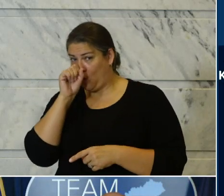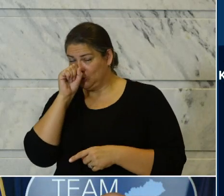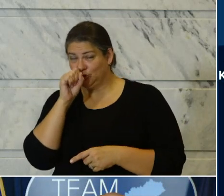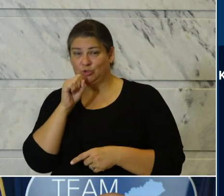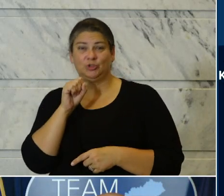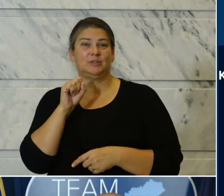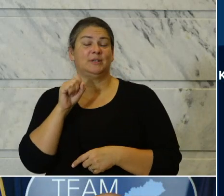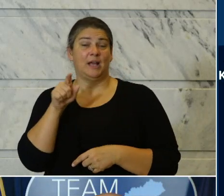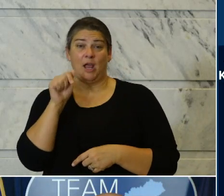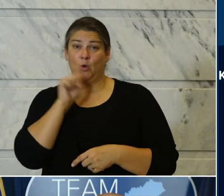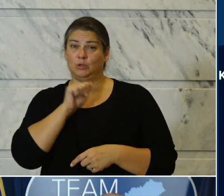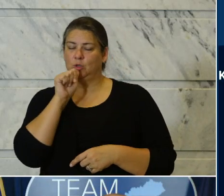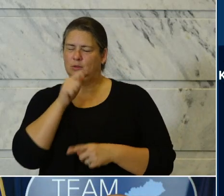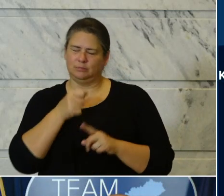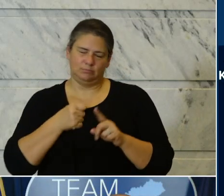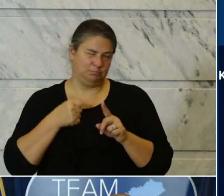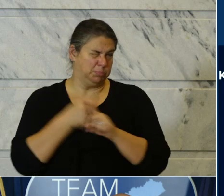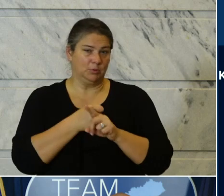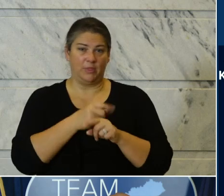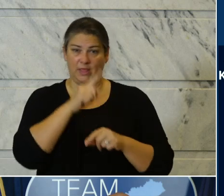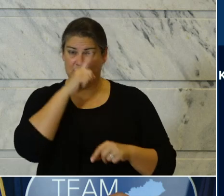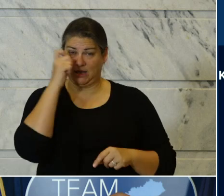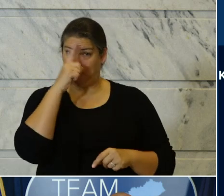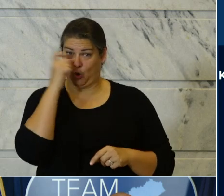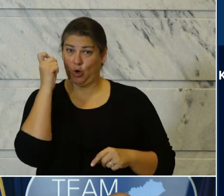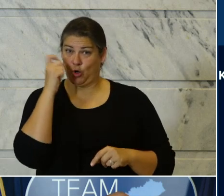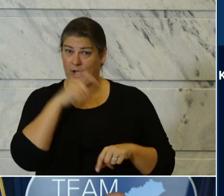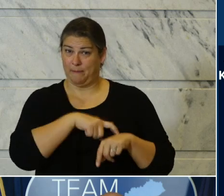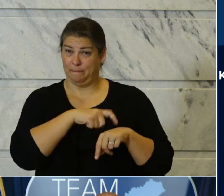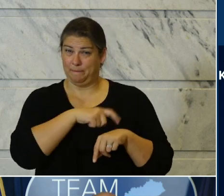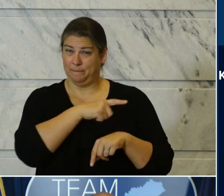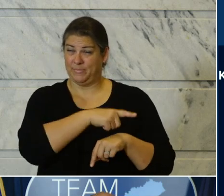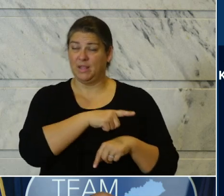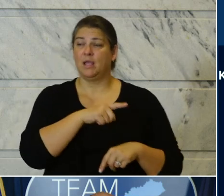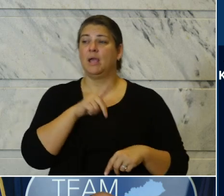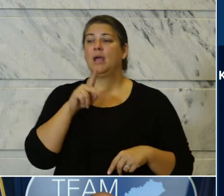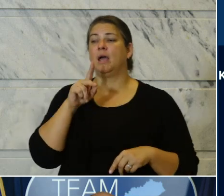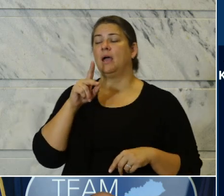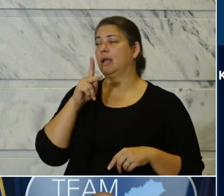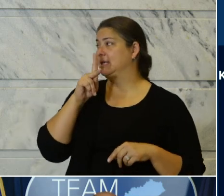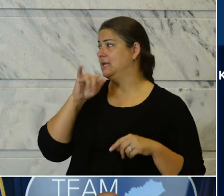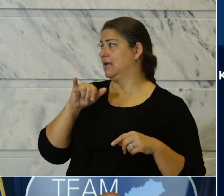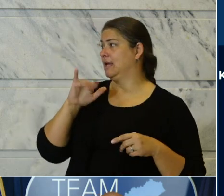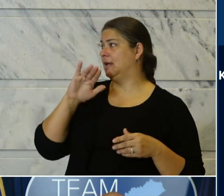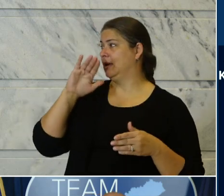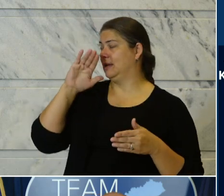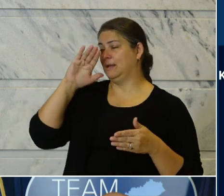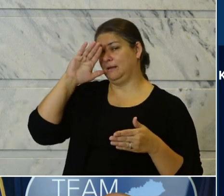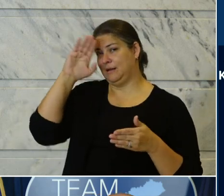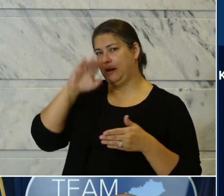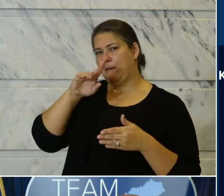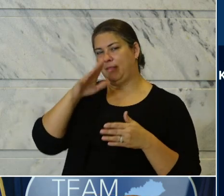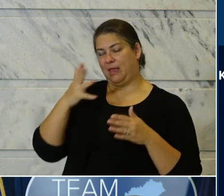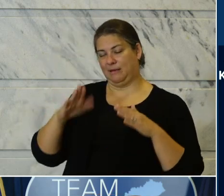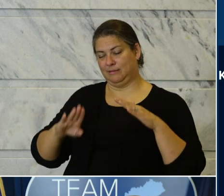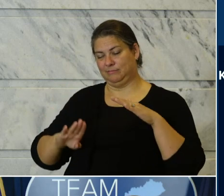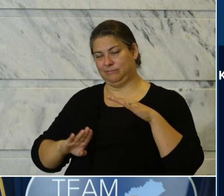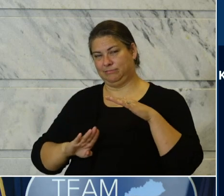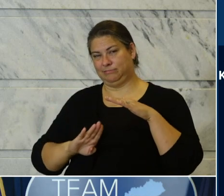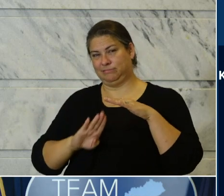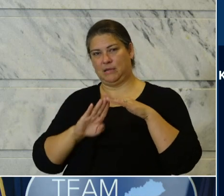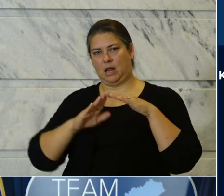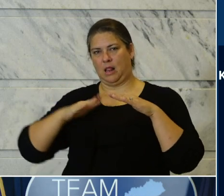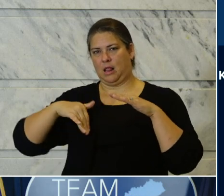in the summertime. Arizona hit a peak of about 550 cases per million residents per